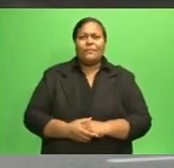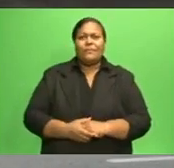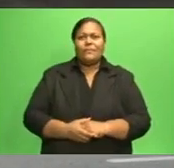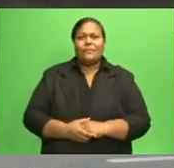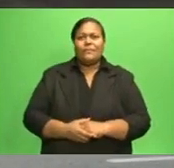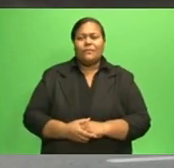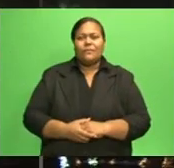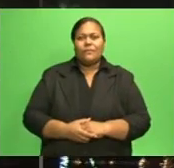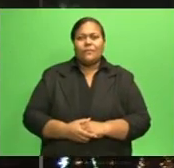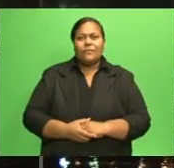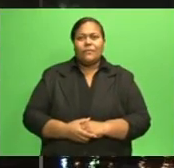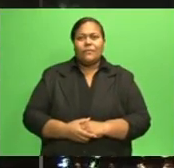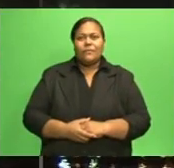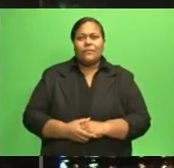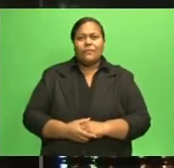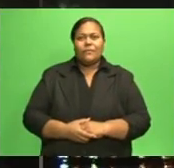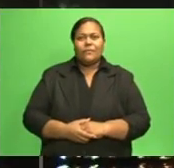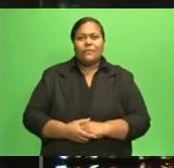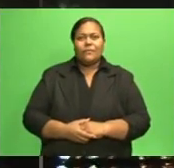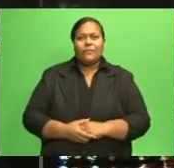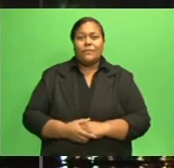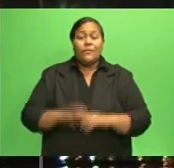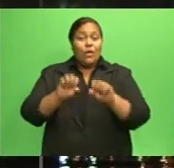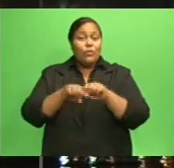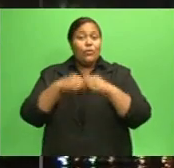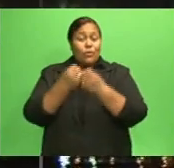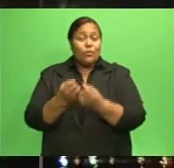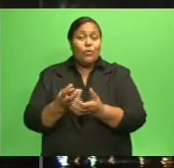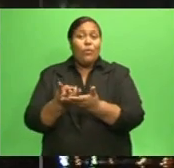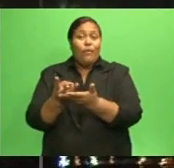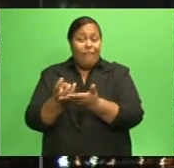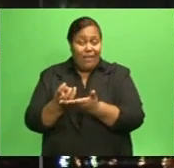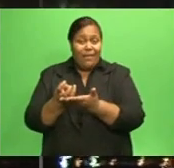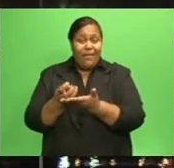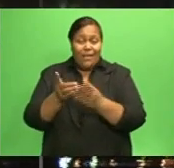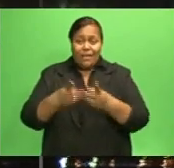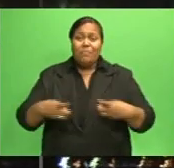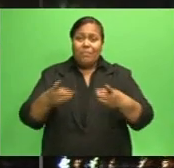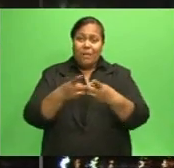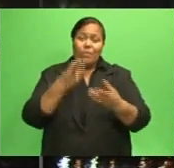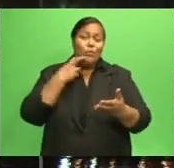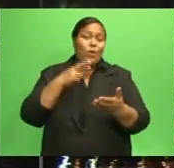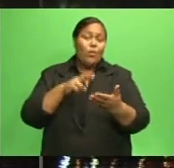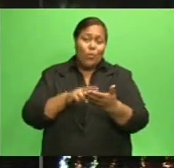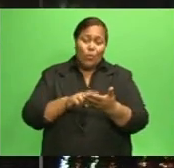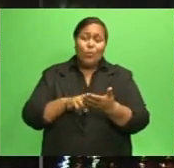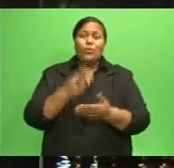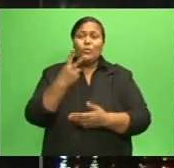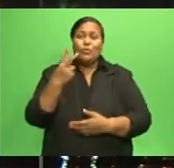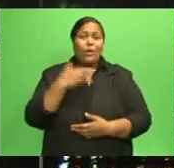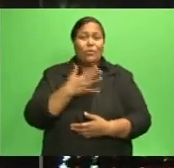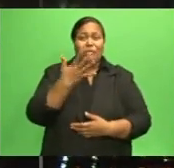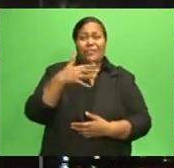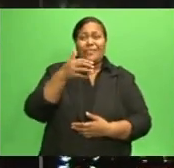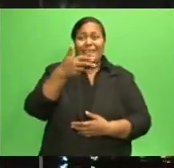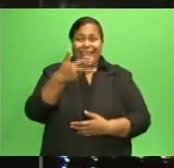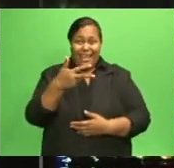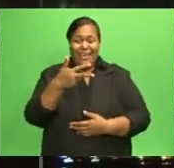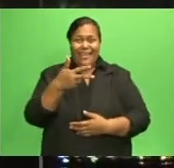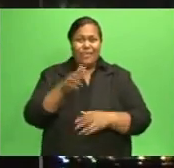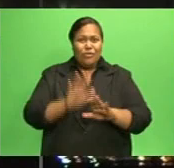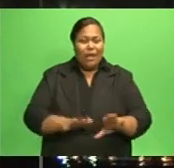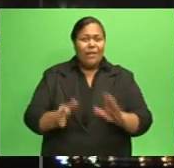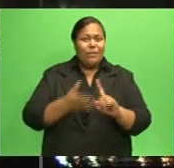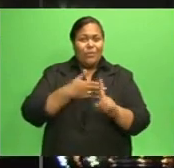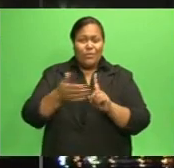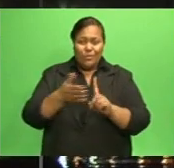FBC News. Meanwhile, the Social Welfare Department recorded 258 child abuse cases between November 2019